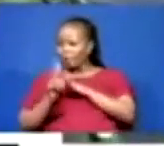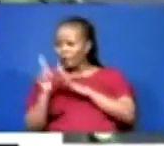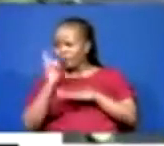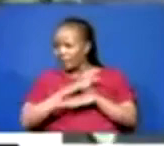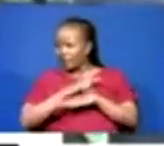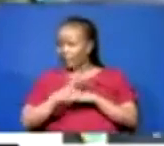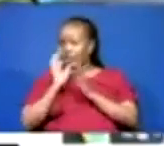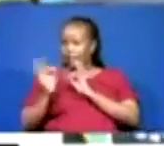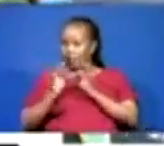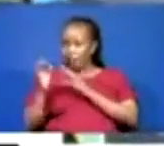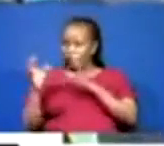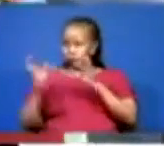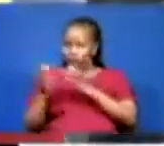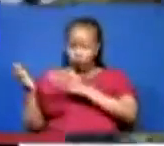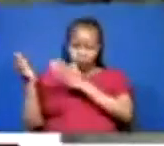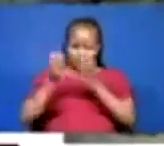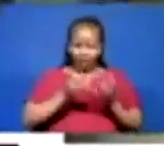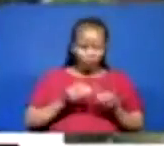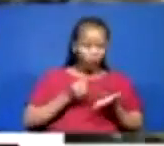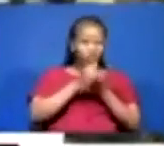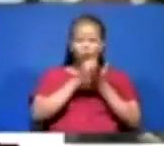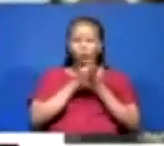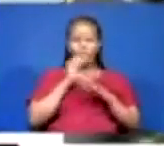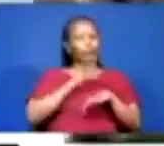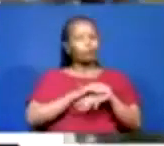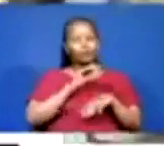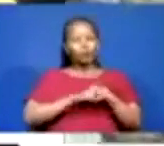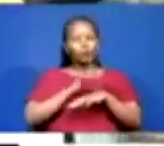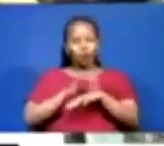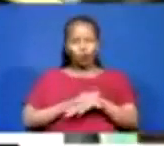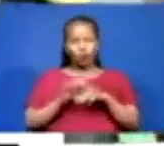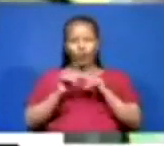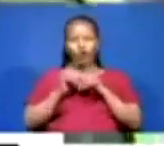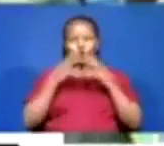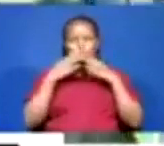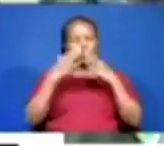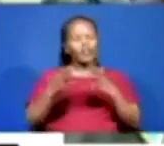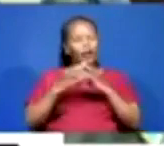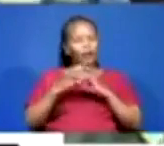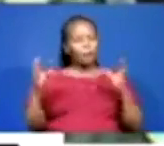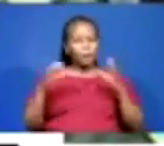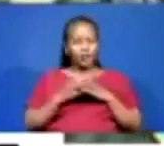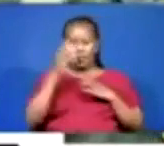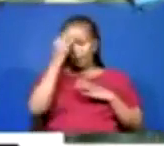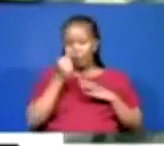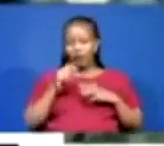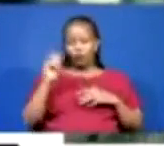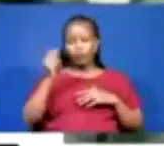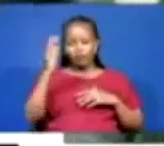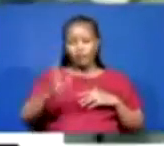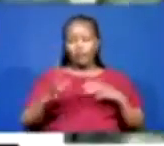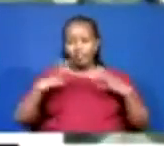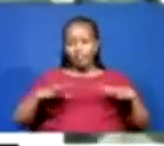ili mpate kuzima hiyo moto, ni kitu cha furaha sana na tunashukuru sana kwa ajili ya wandugu yetu wa Kenya ambao wanakubali